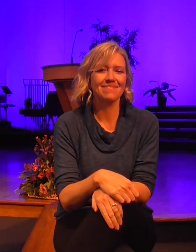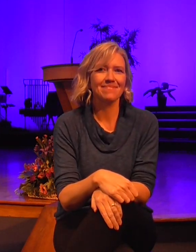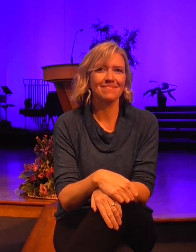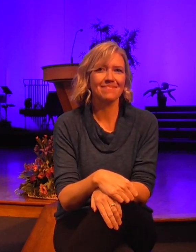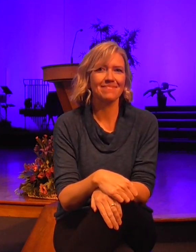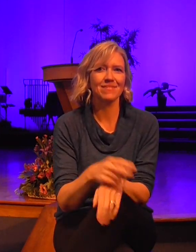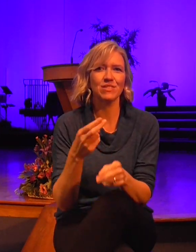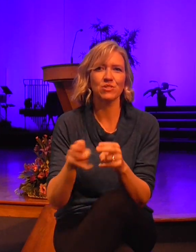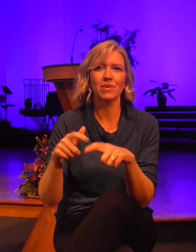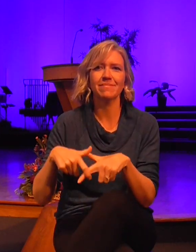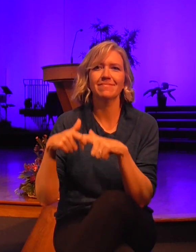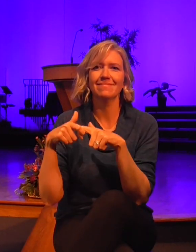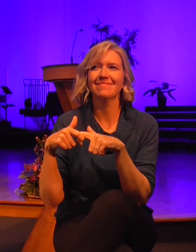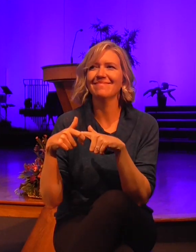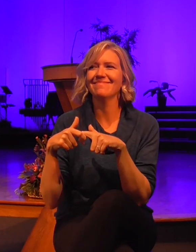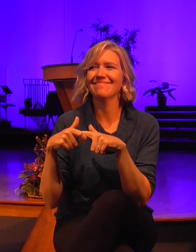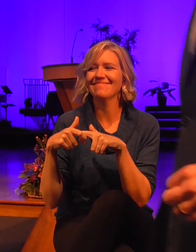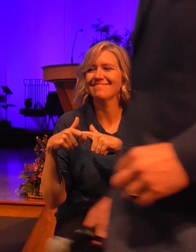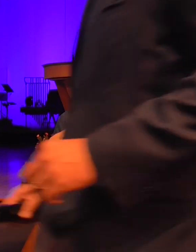Short pause.